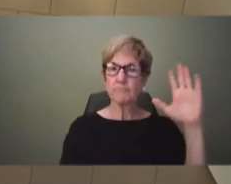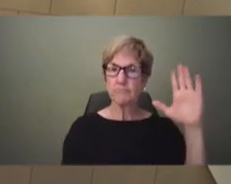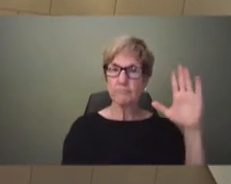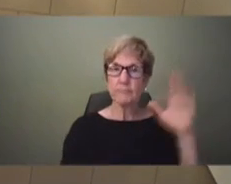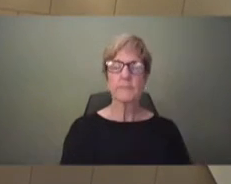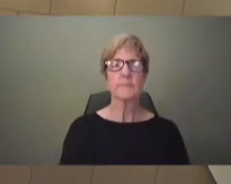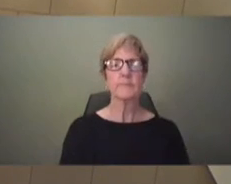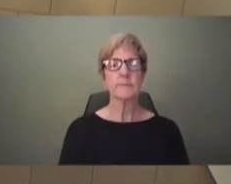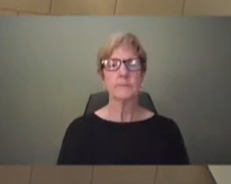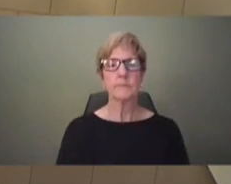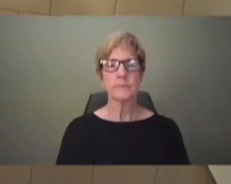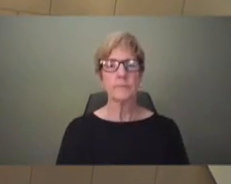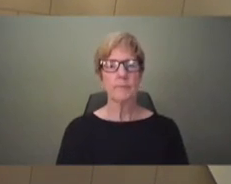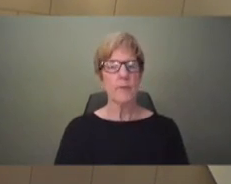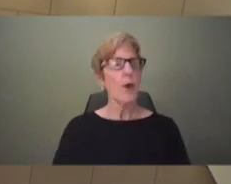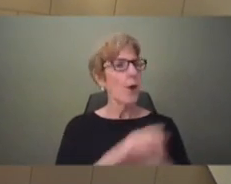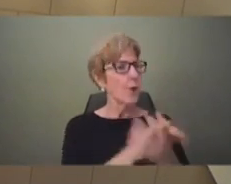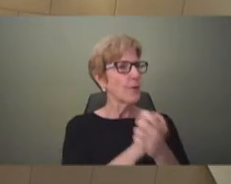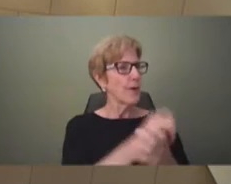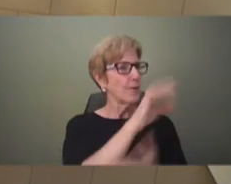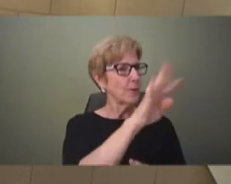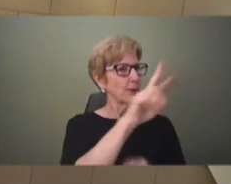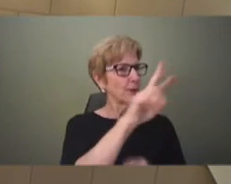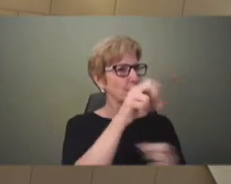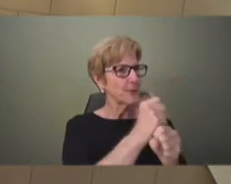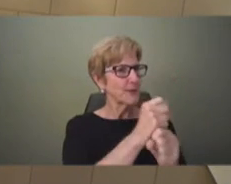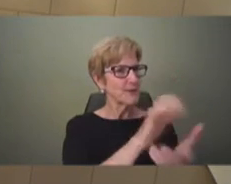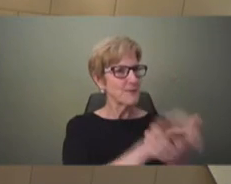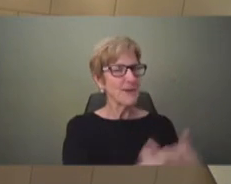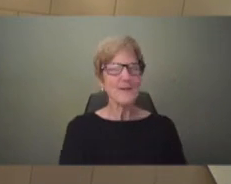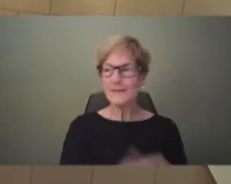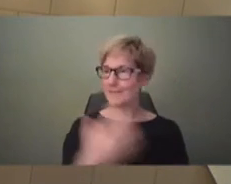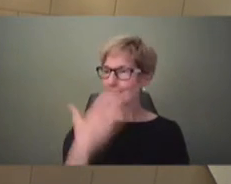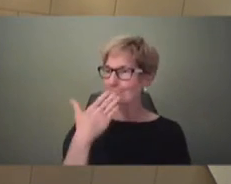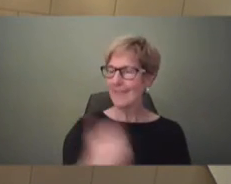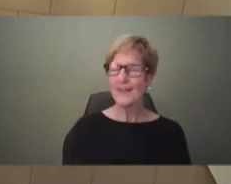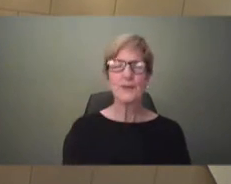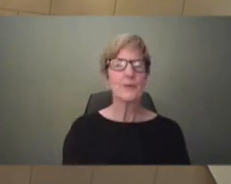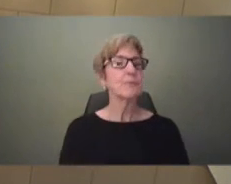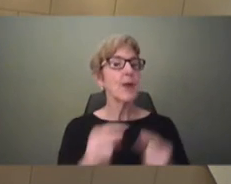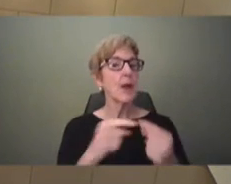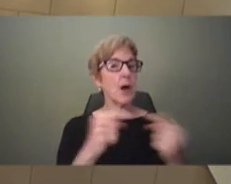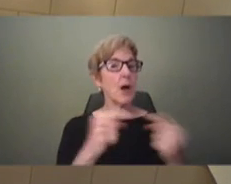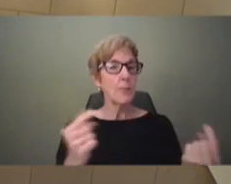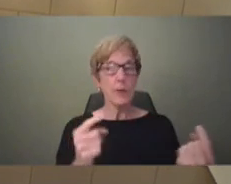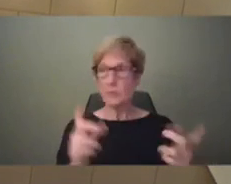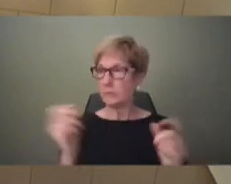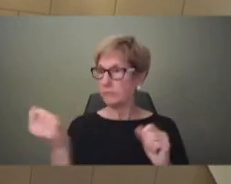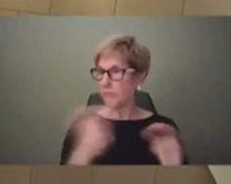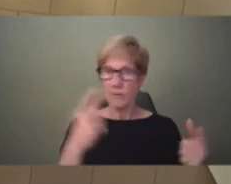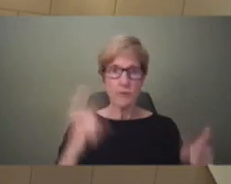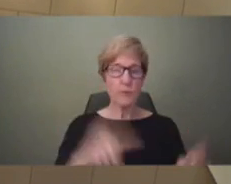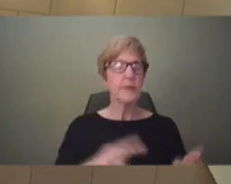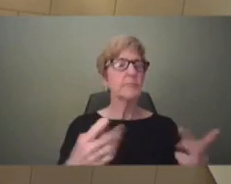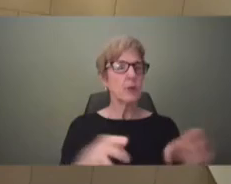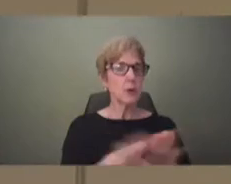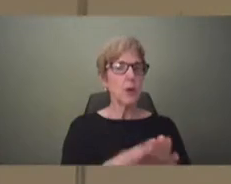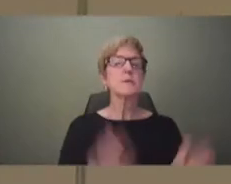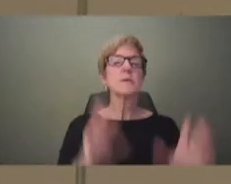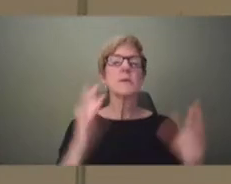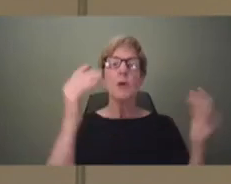congratulations on 42 years thank you the oppos uh that's unanimous that the hearing is closed we'll move